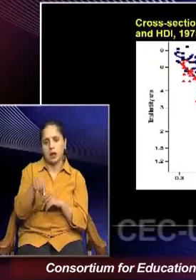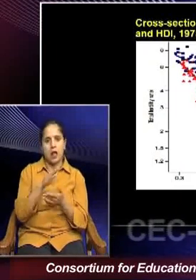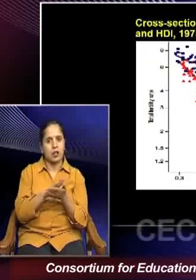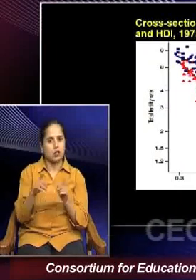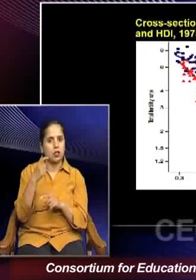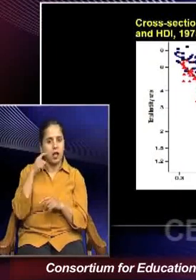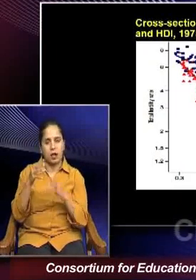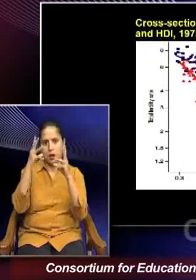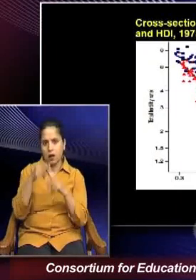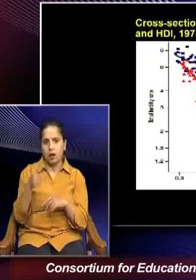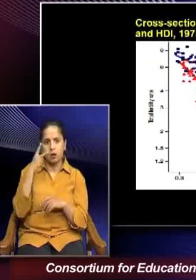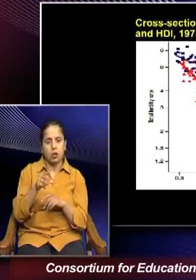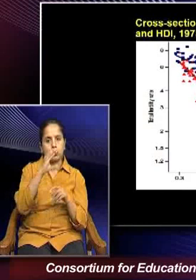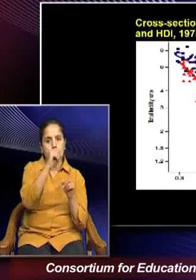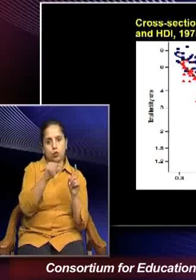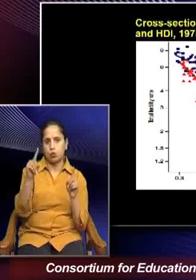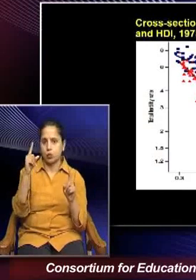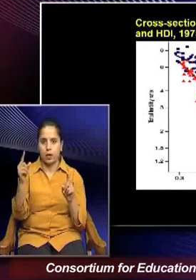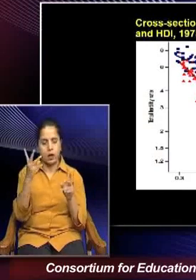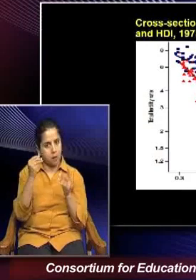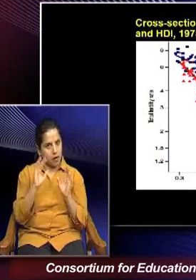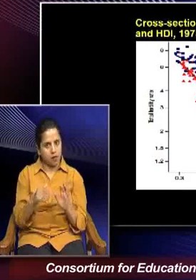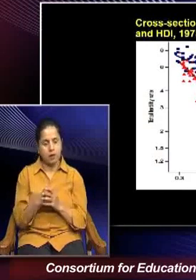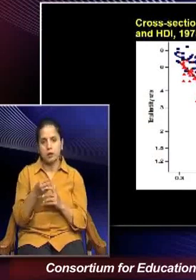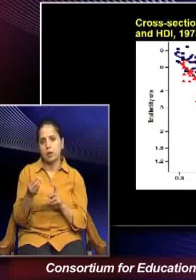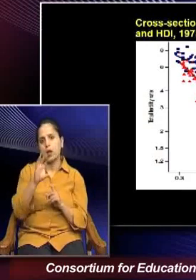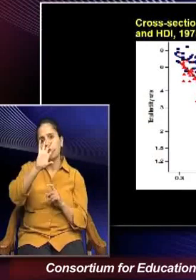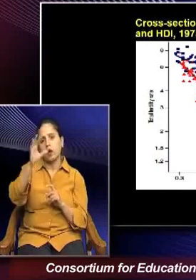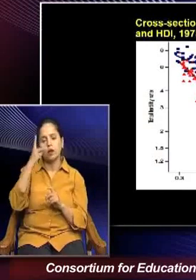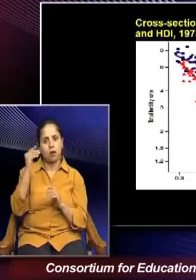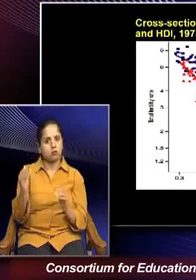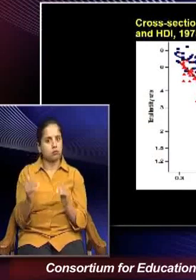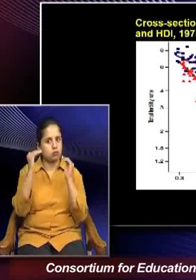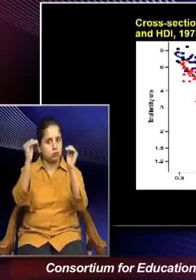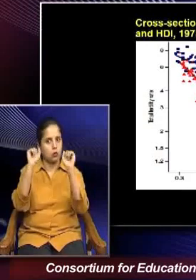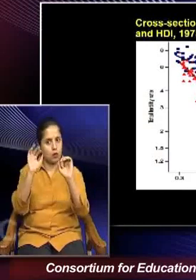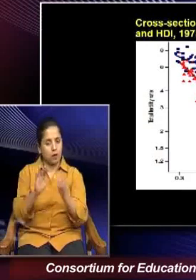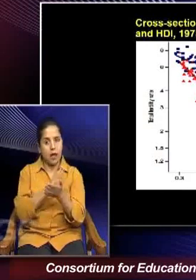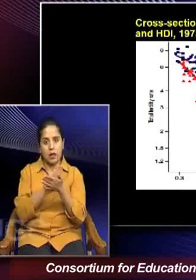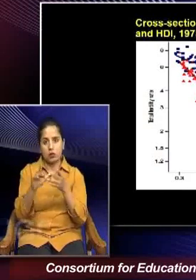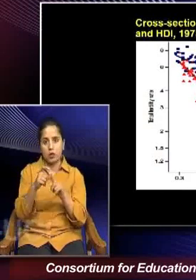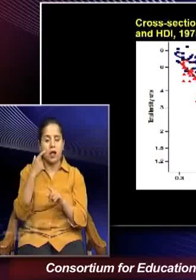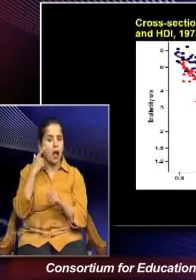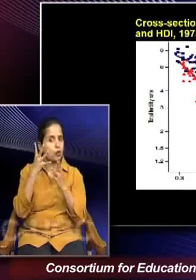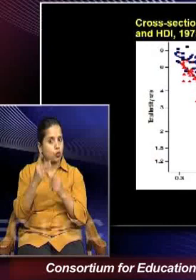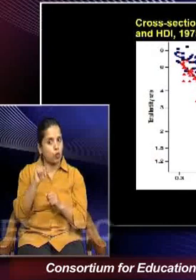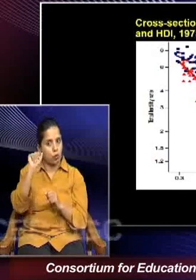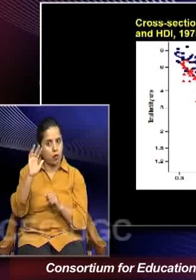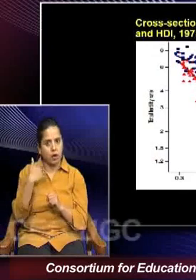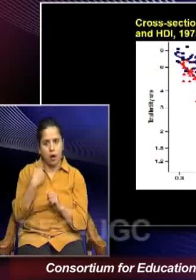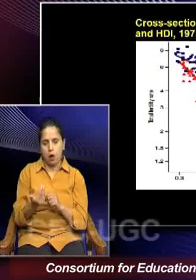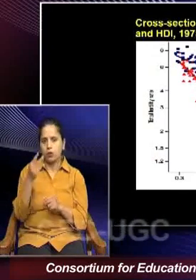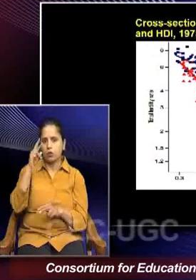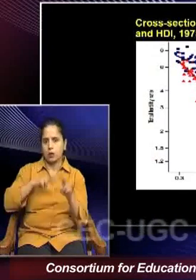score value varies from 0 to 1. So as country advances in their HDI scores, we observe